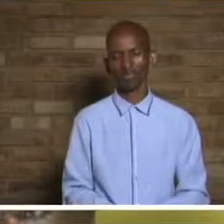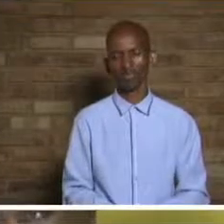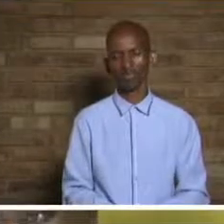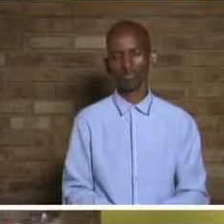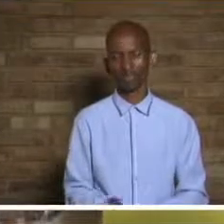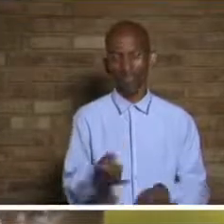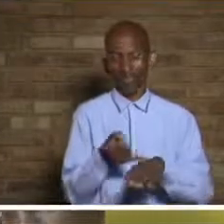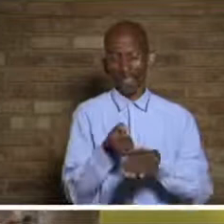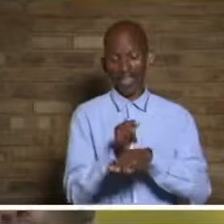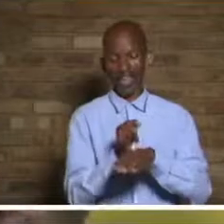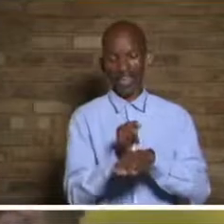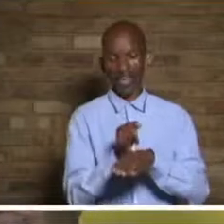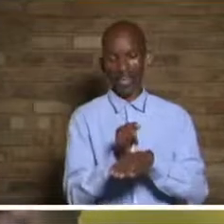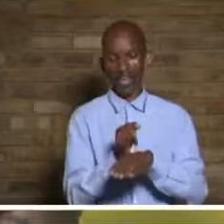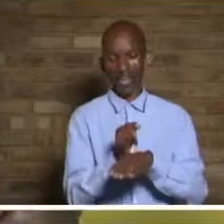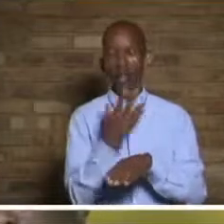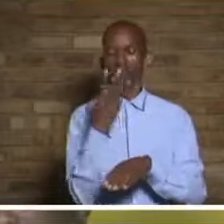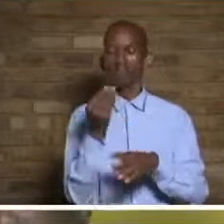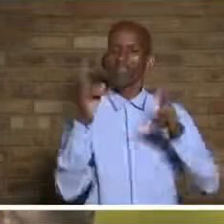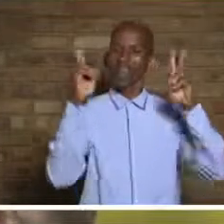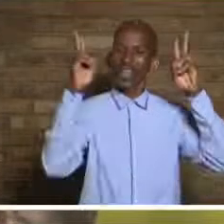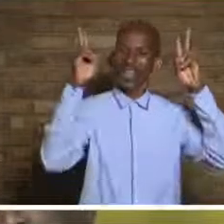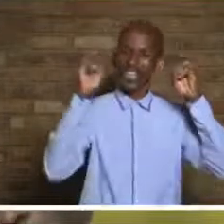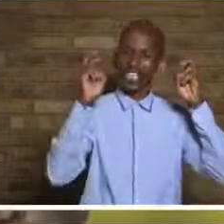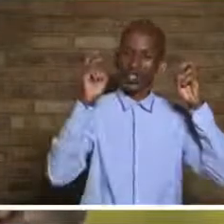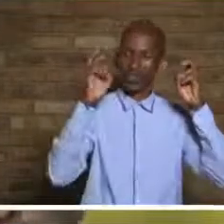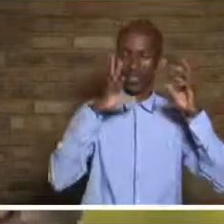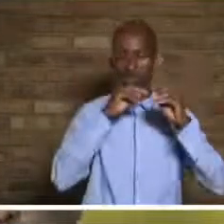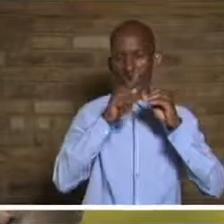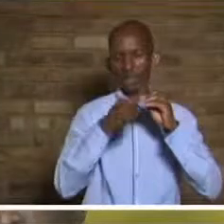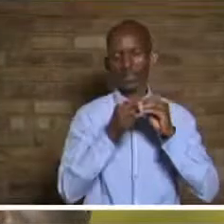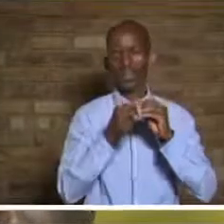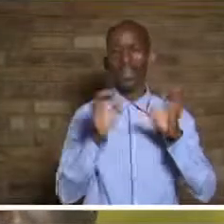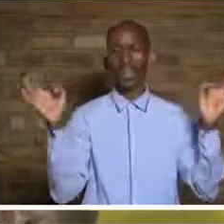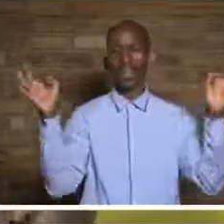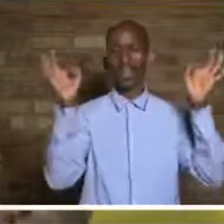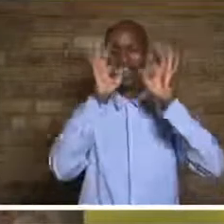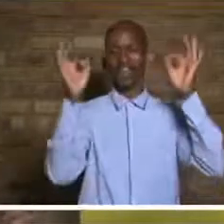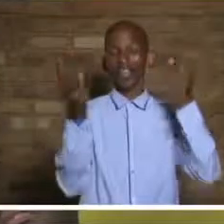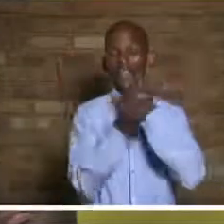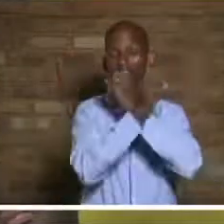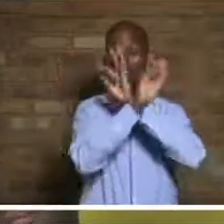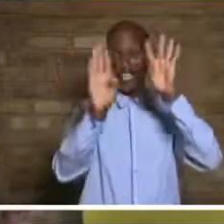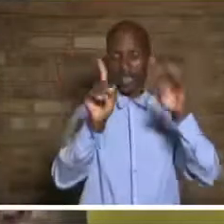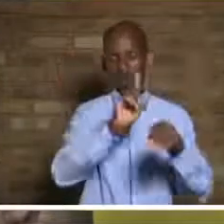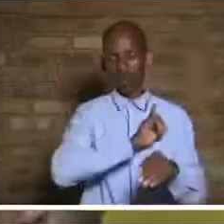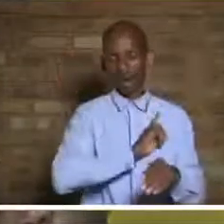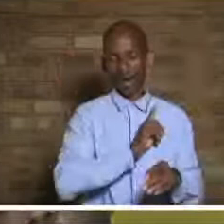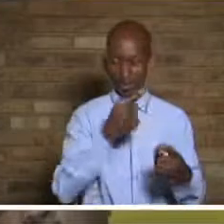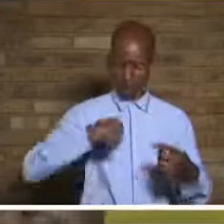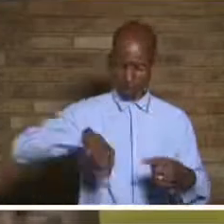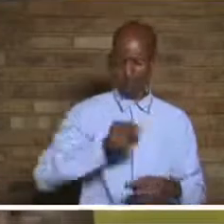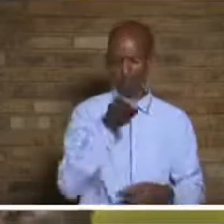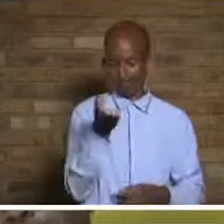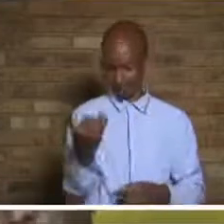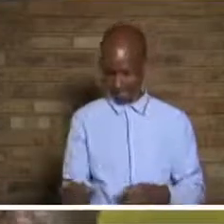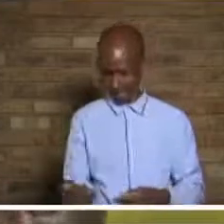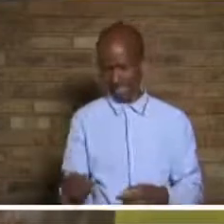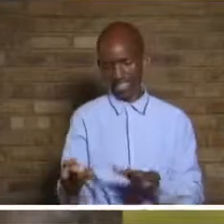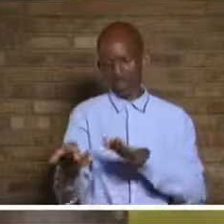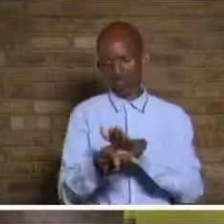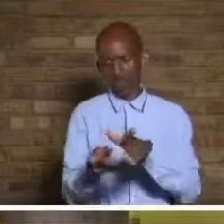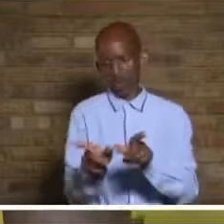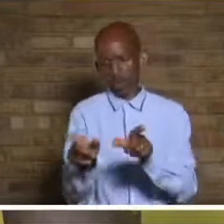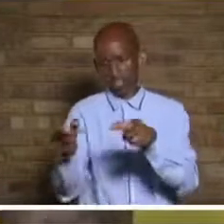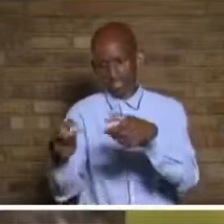Earlier on, there was an issue that there is no clarity on why we are here as a portfolio committee.